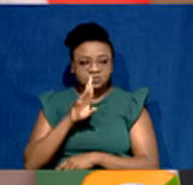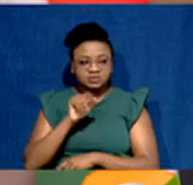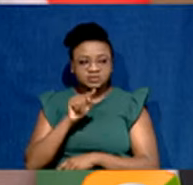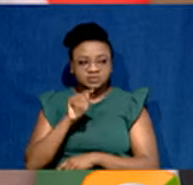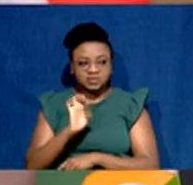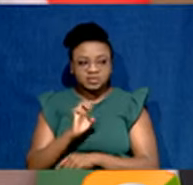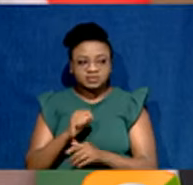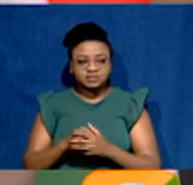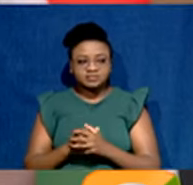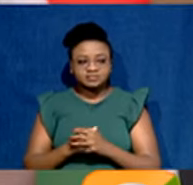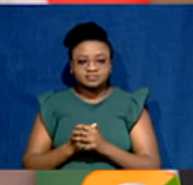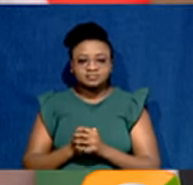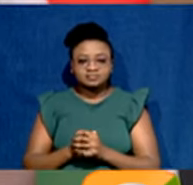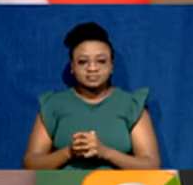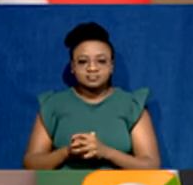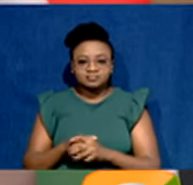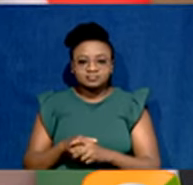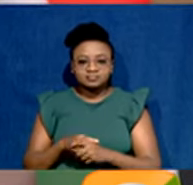0.25 to